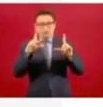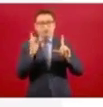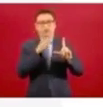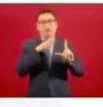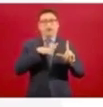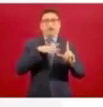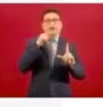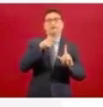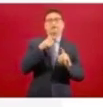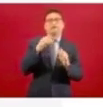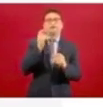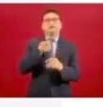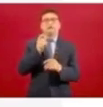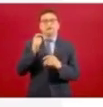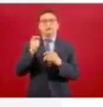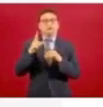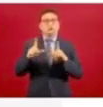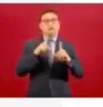deceased.